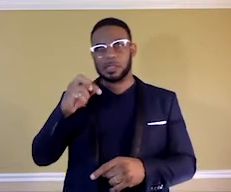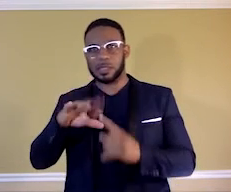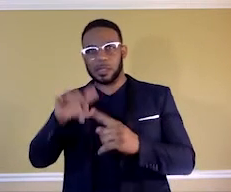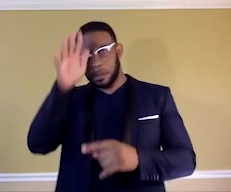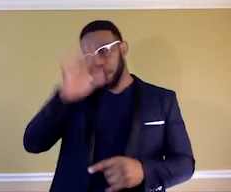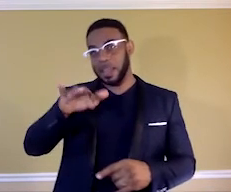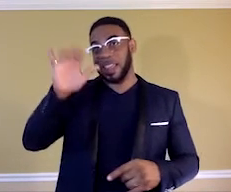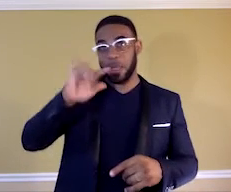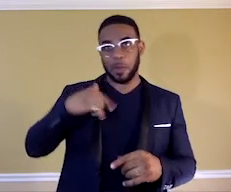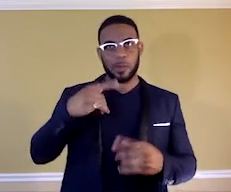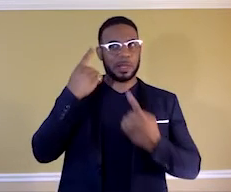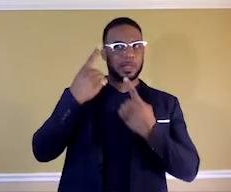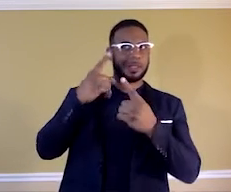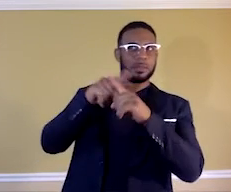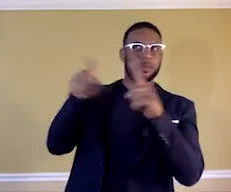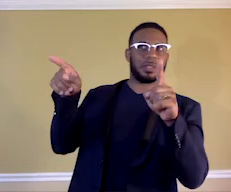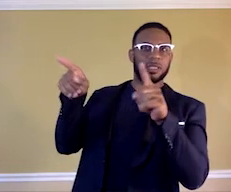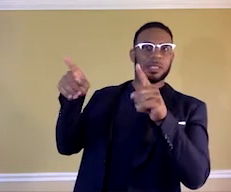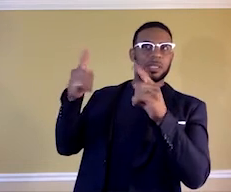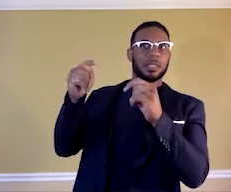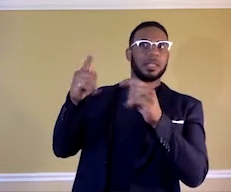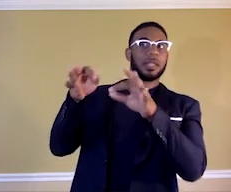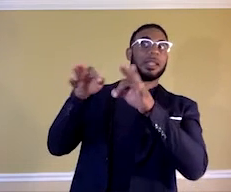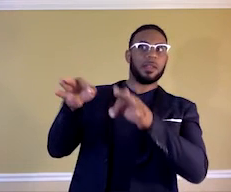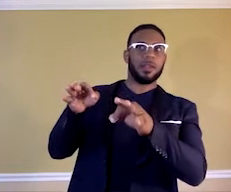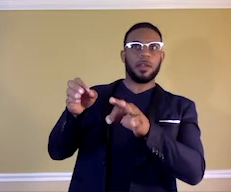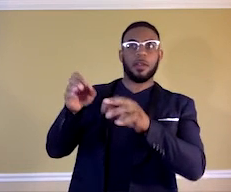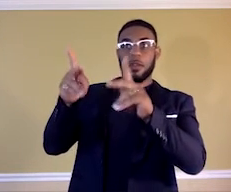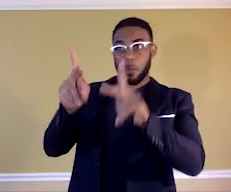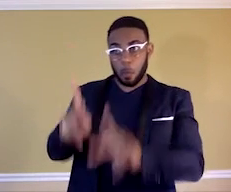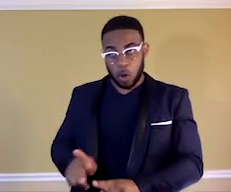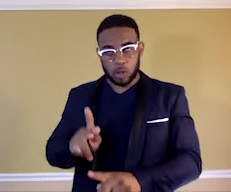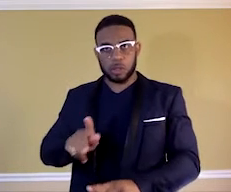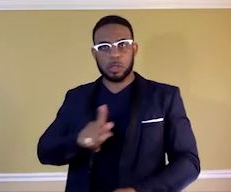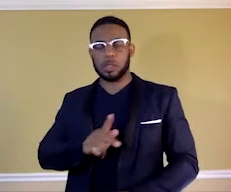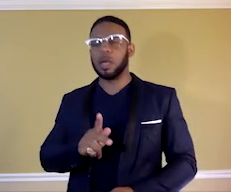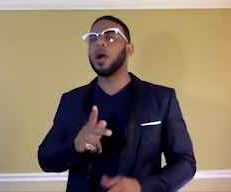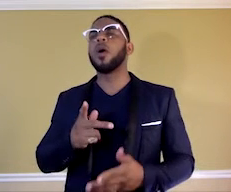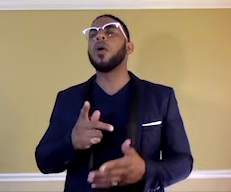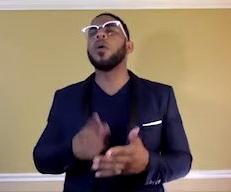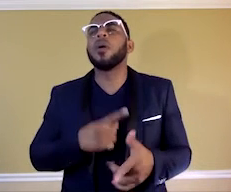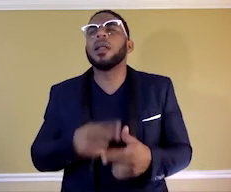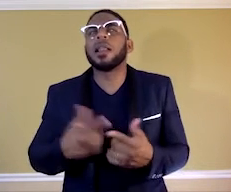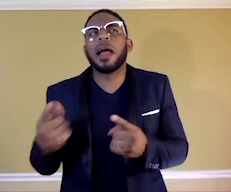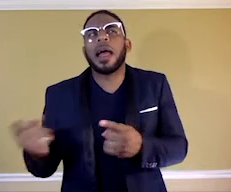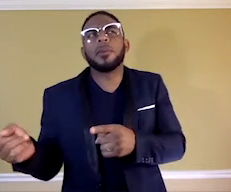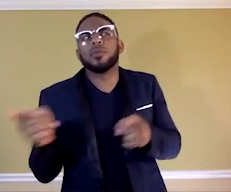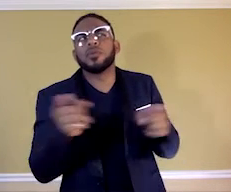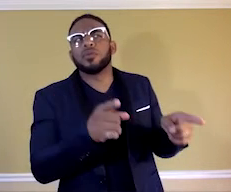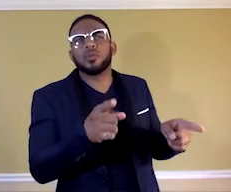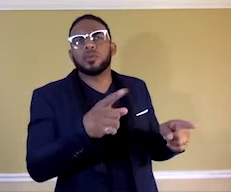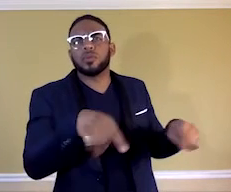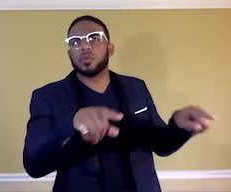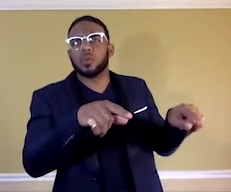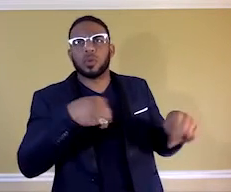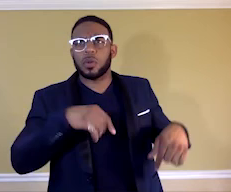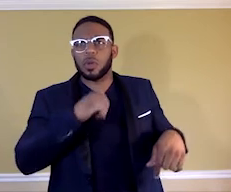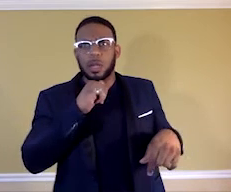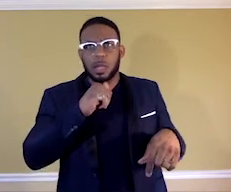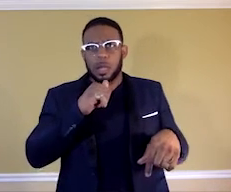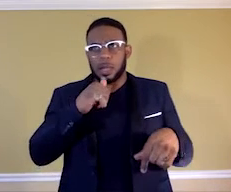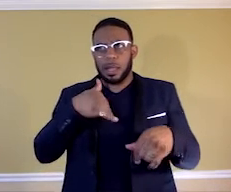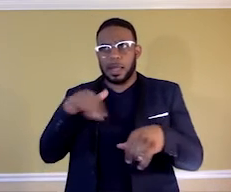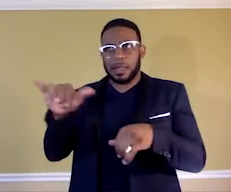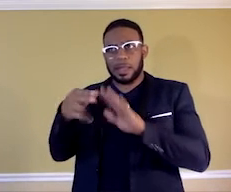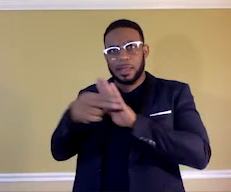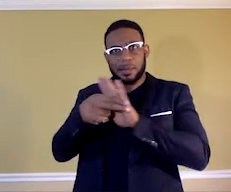and that's what we consider to be the definitions of personhood, what then happens to those of us who don't hold